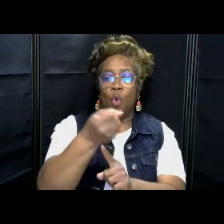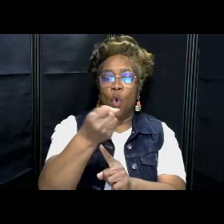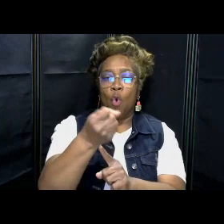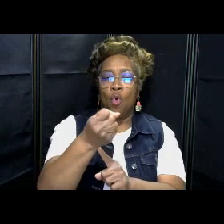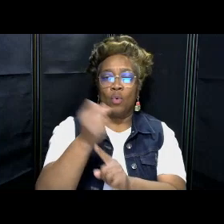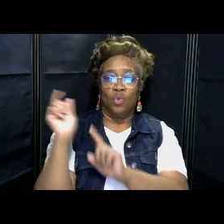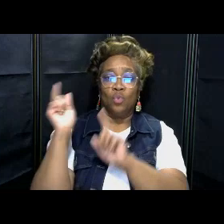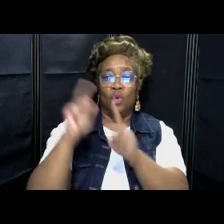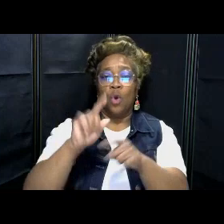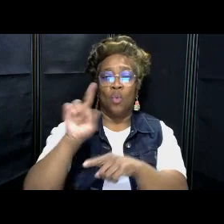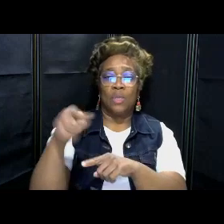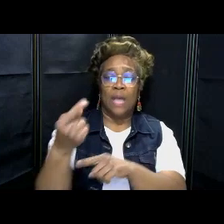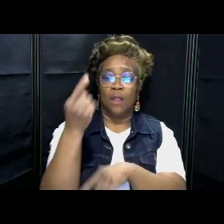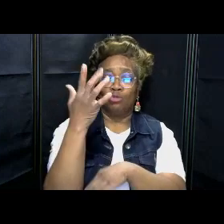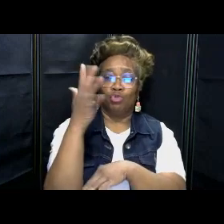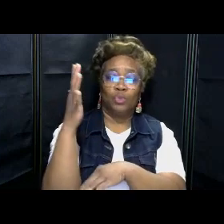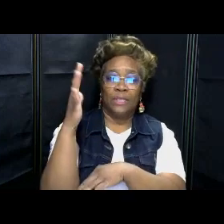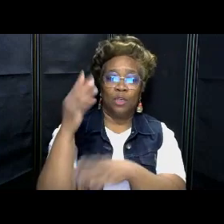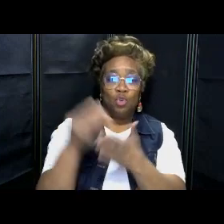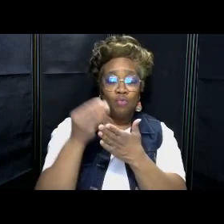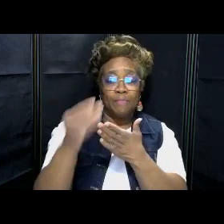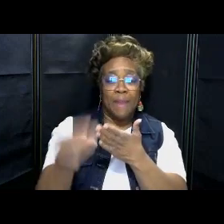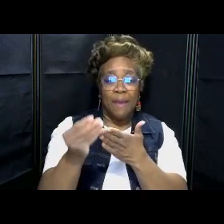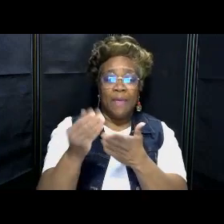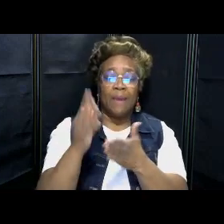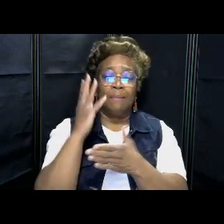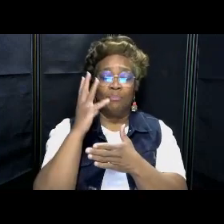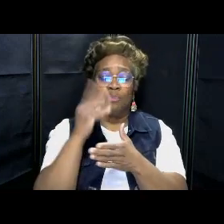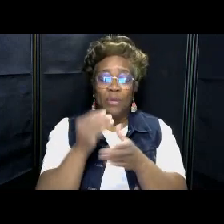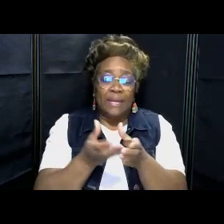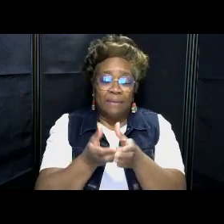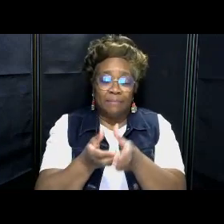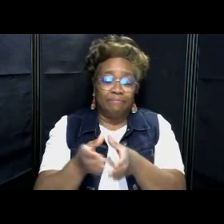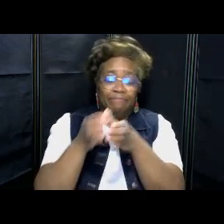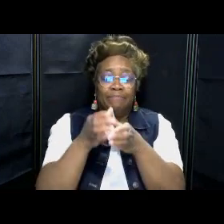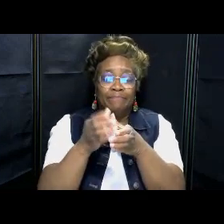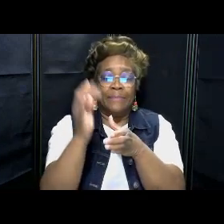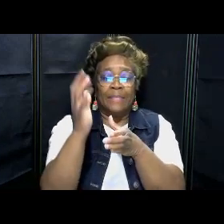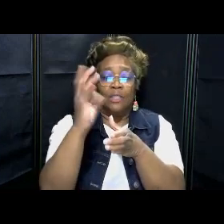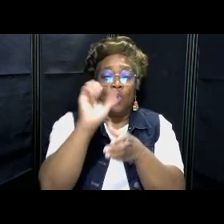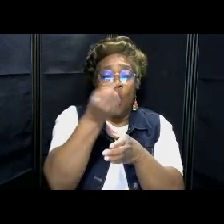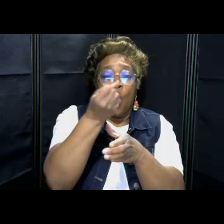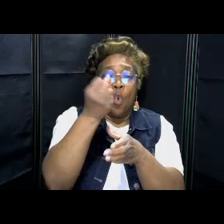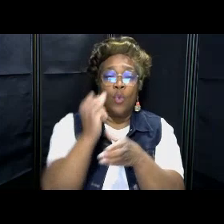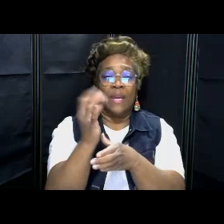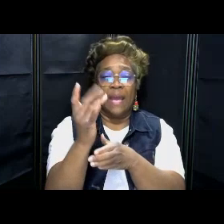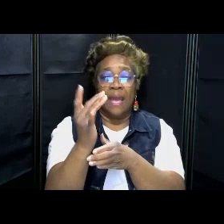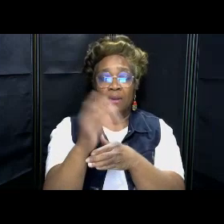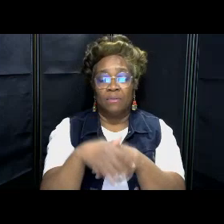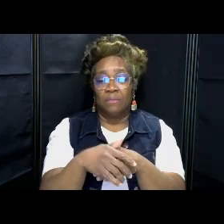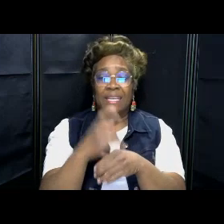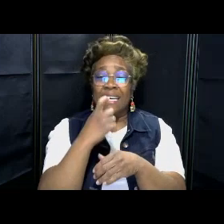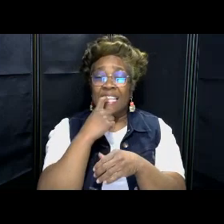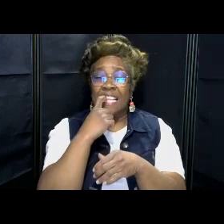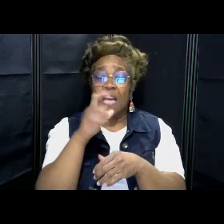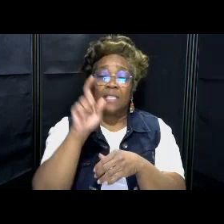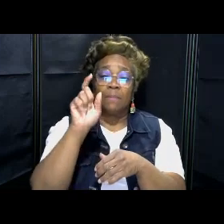Tree and you buy that candle holder, I want you to keep in mind, glass must be tempered in order for it to be fire safe. And